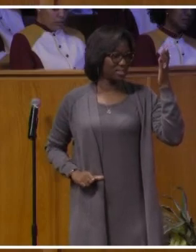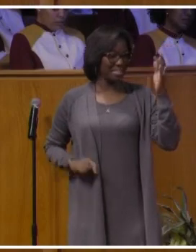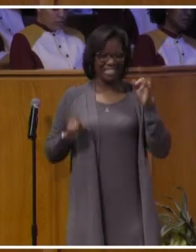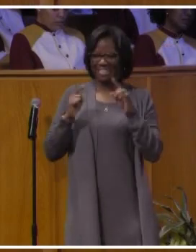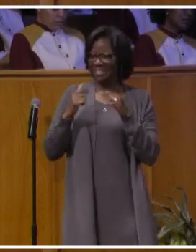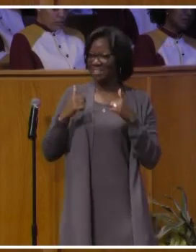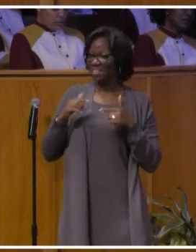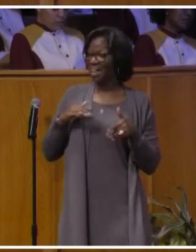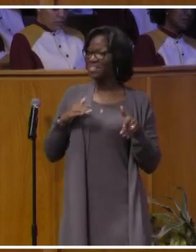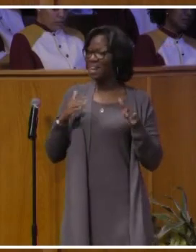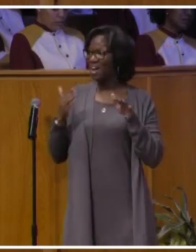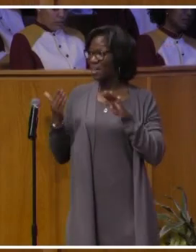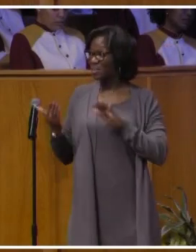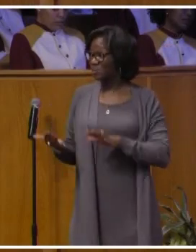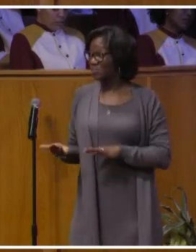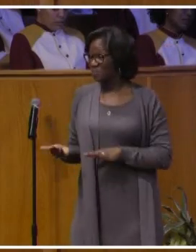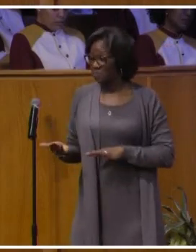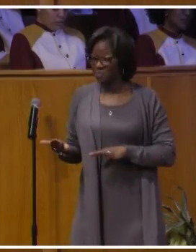until I die.